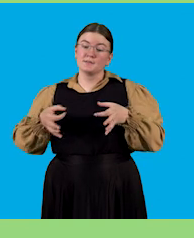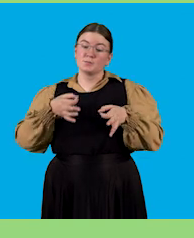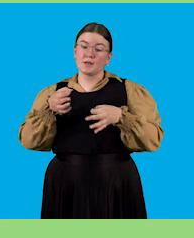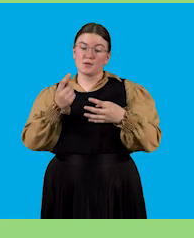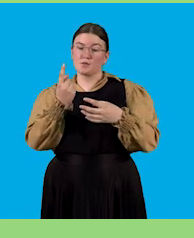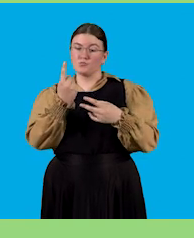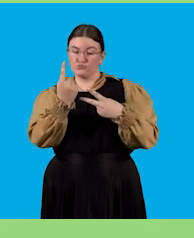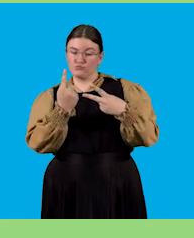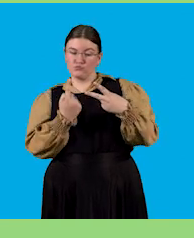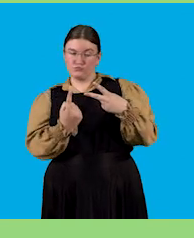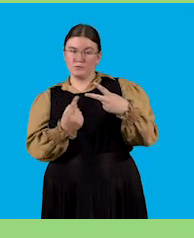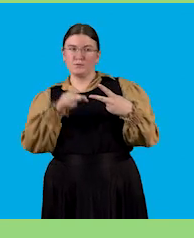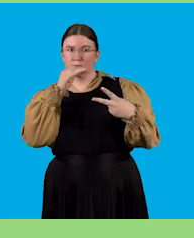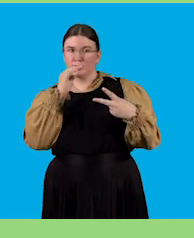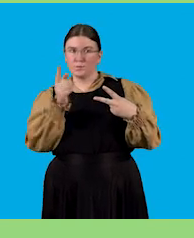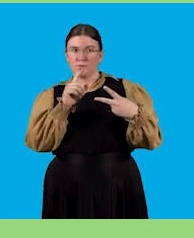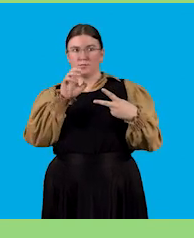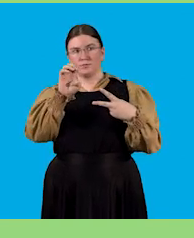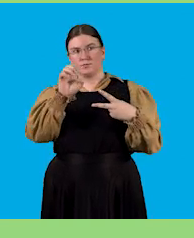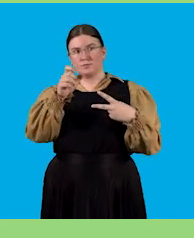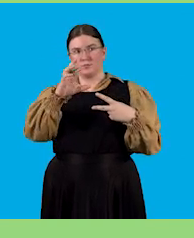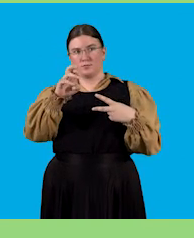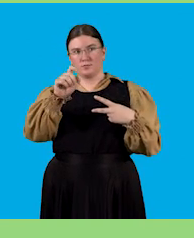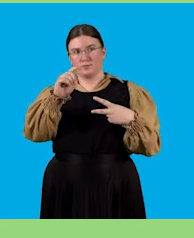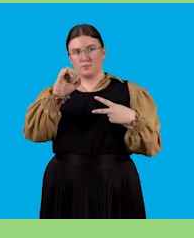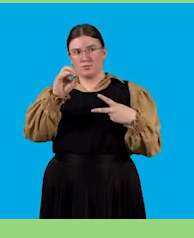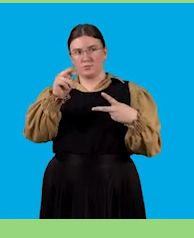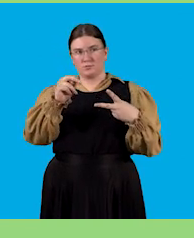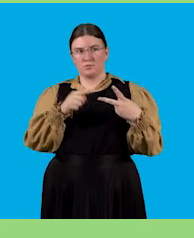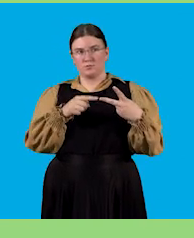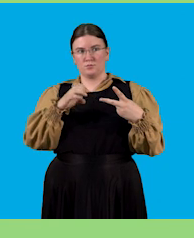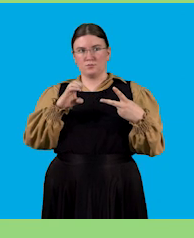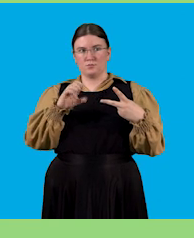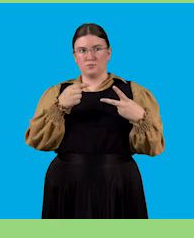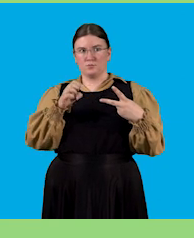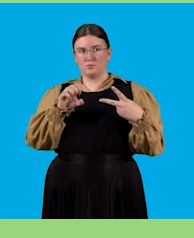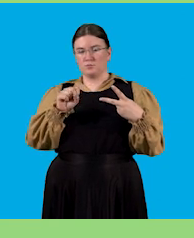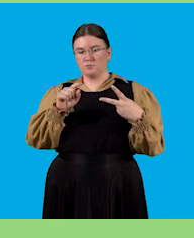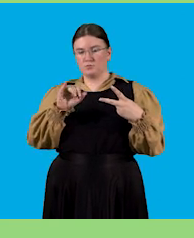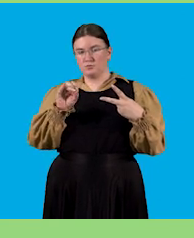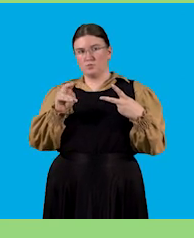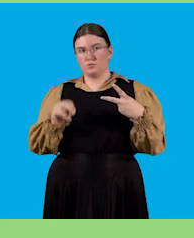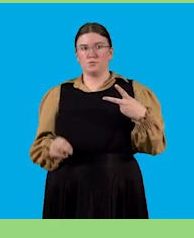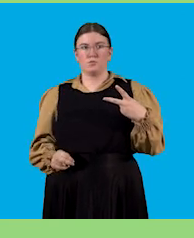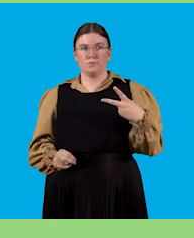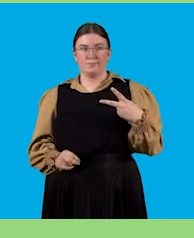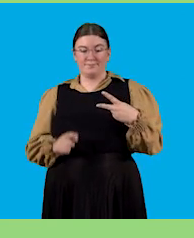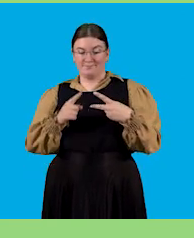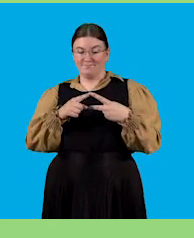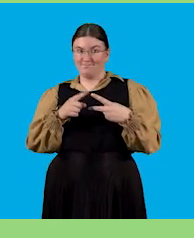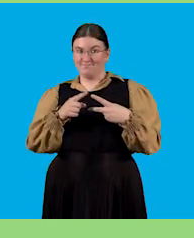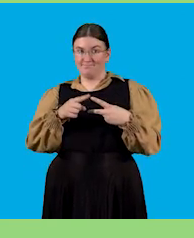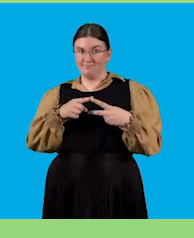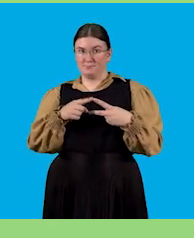terms are excretion and egestion. Okay, so during the process of